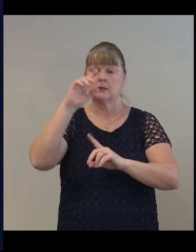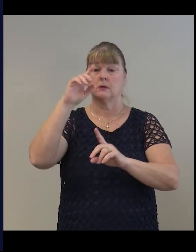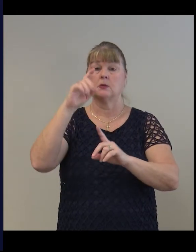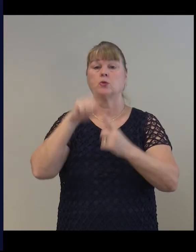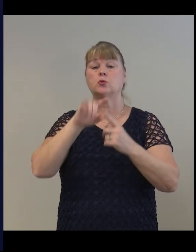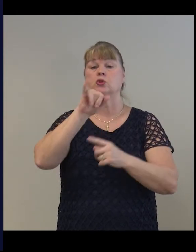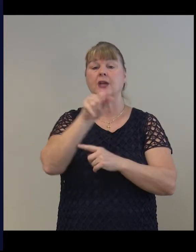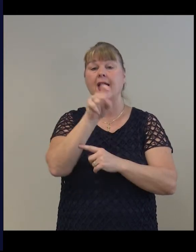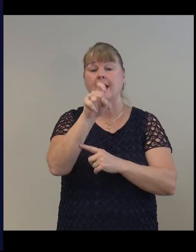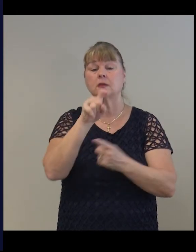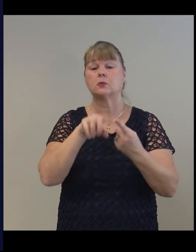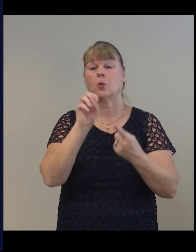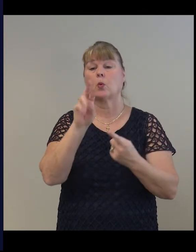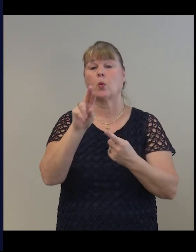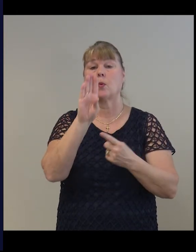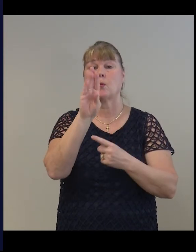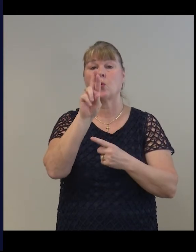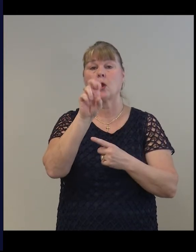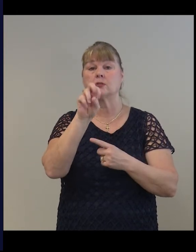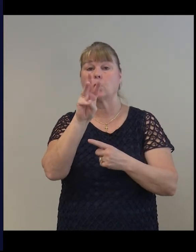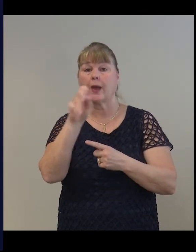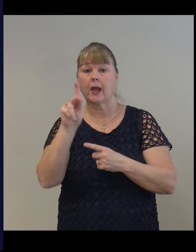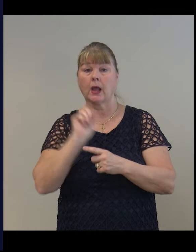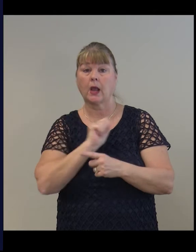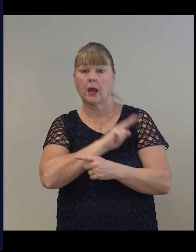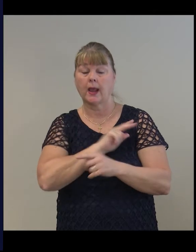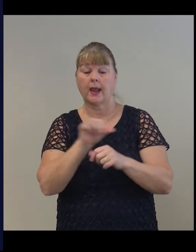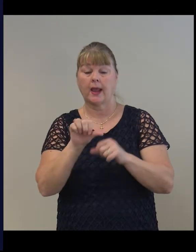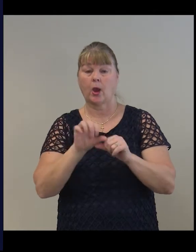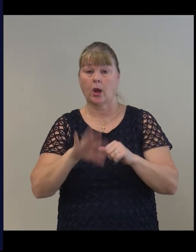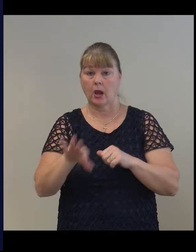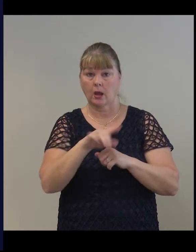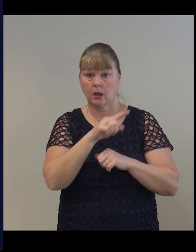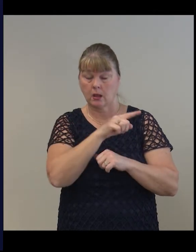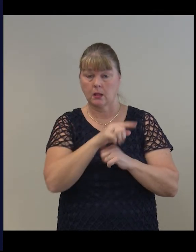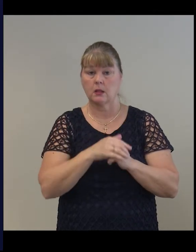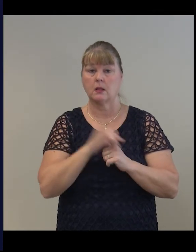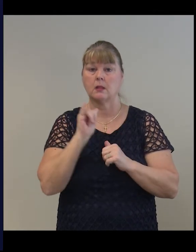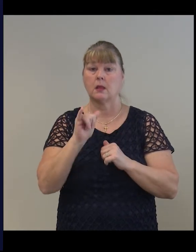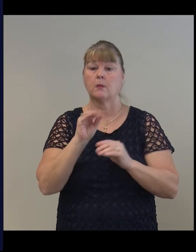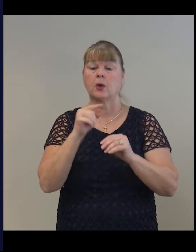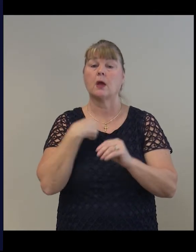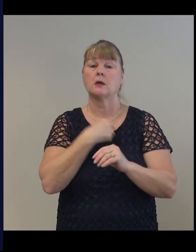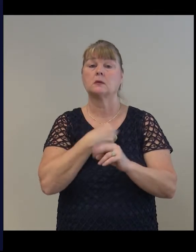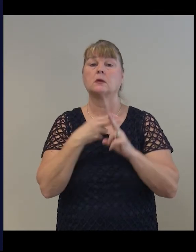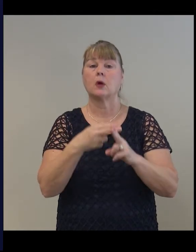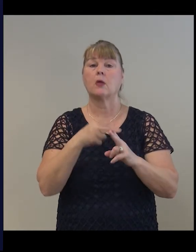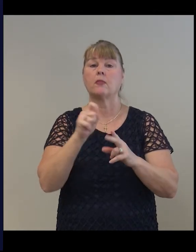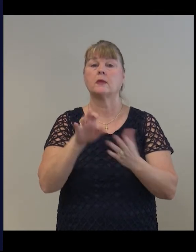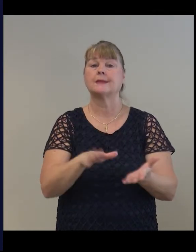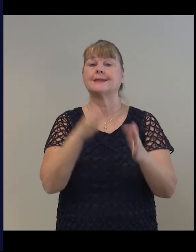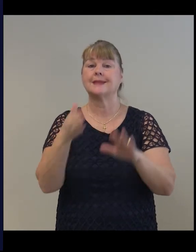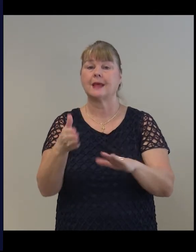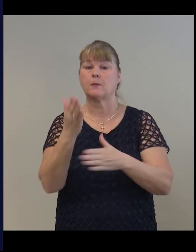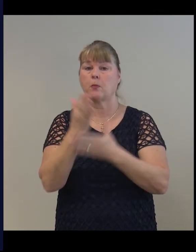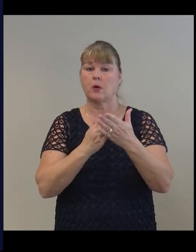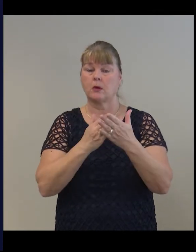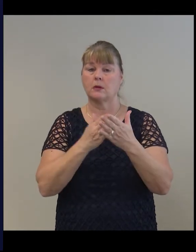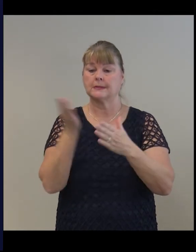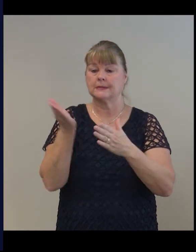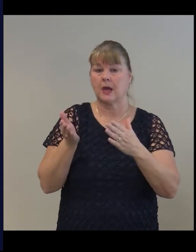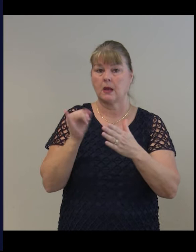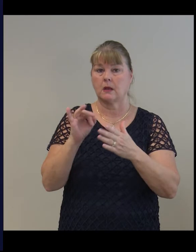that would put us on what is called the deadly side of the storm. And that means that we're going to have higher chance of